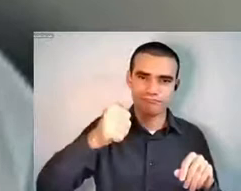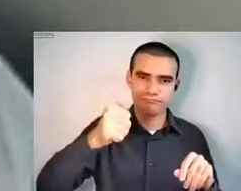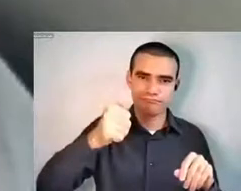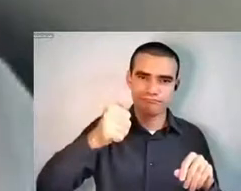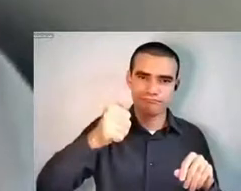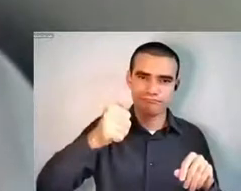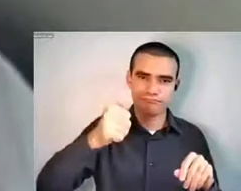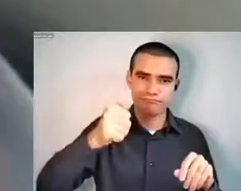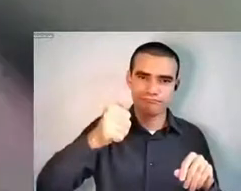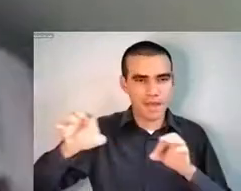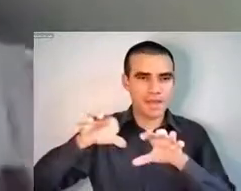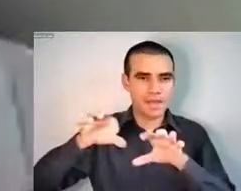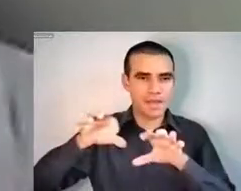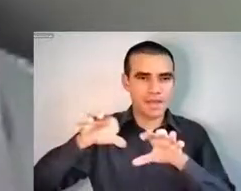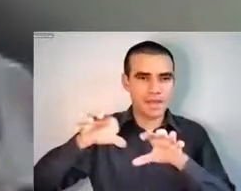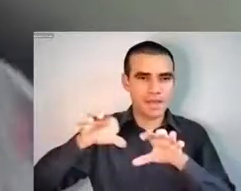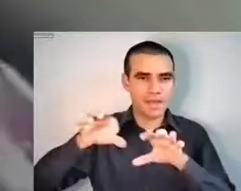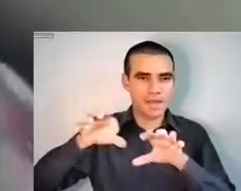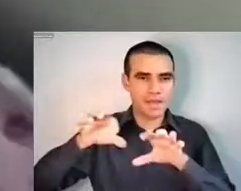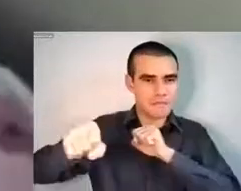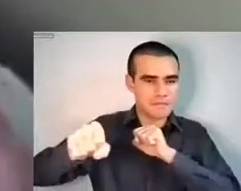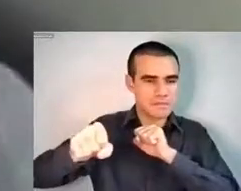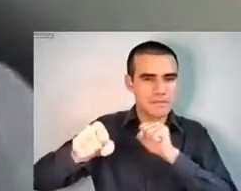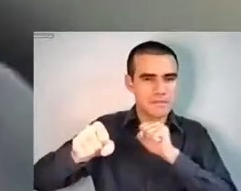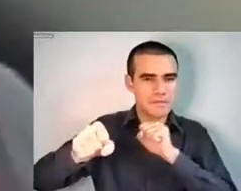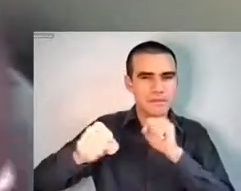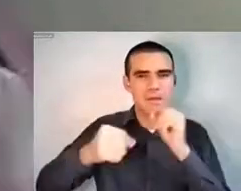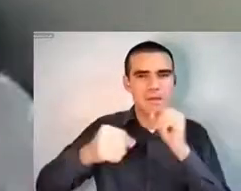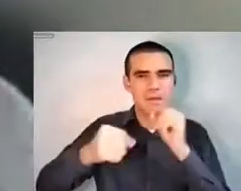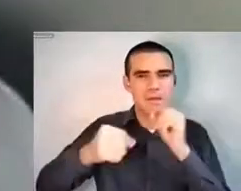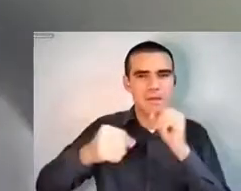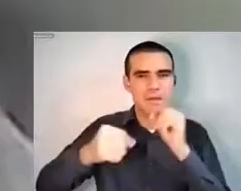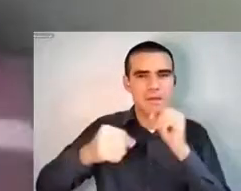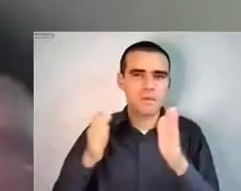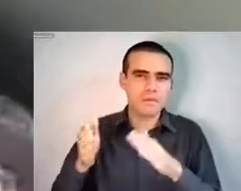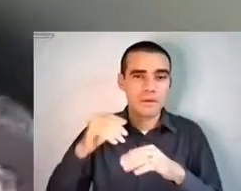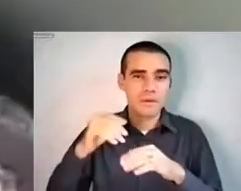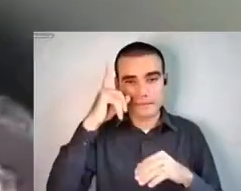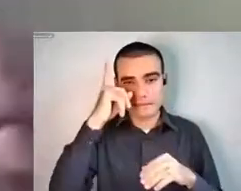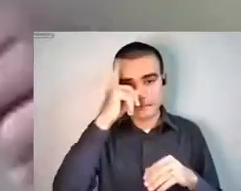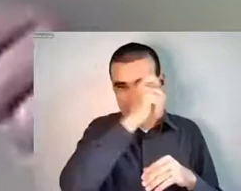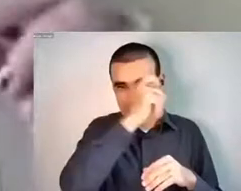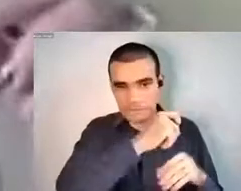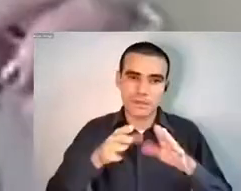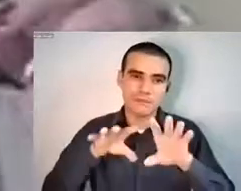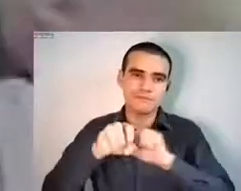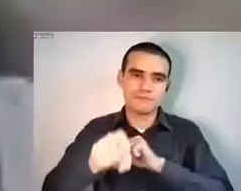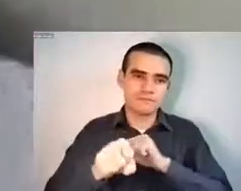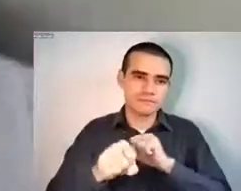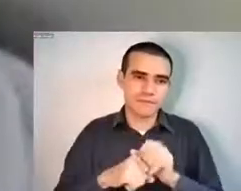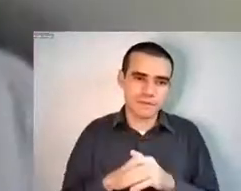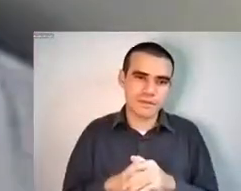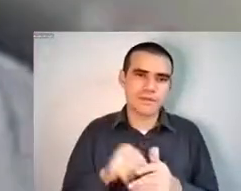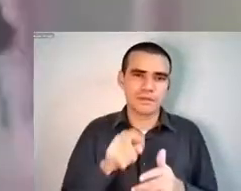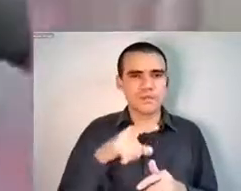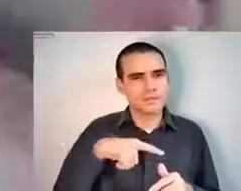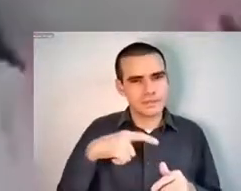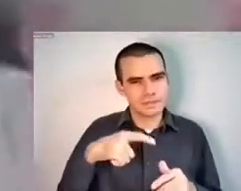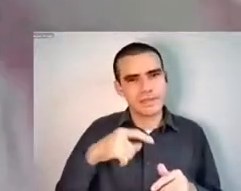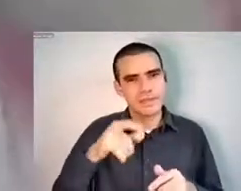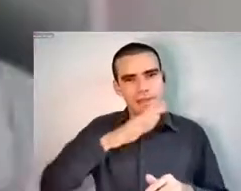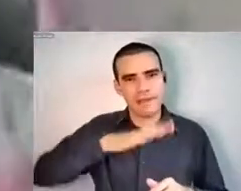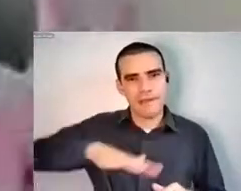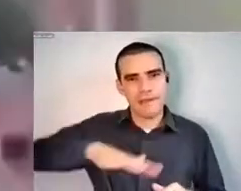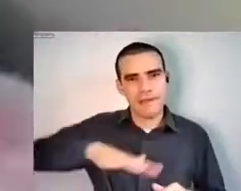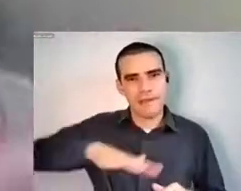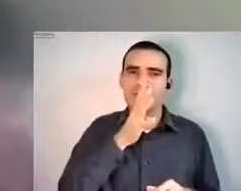long time, 150 graduates and 53 in the MBA. What were the main challenges in this education process? Because